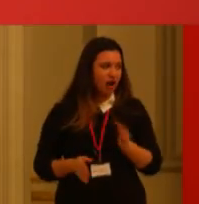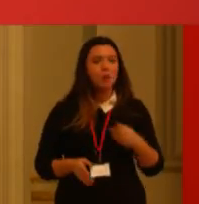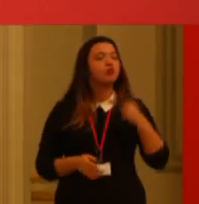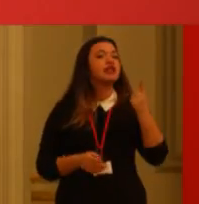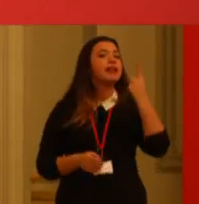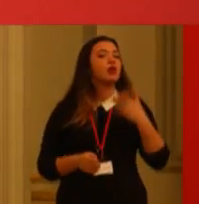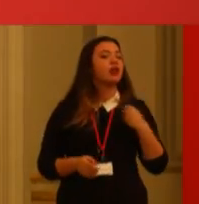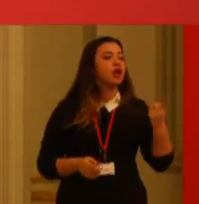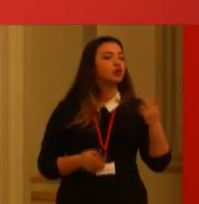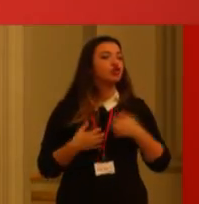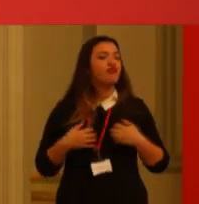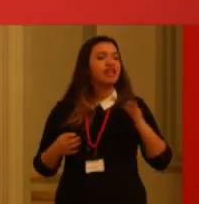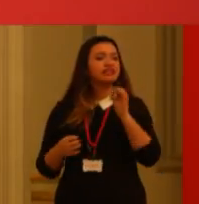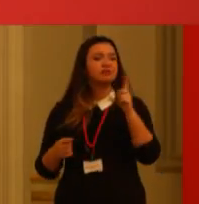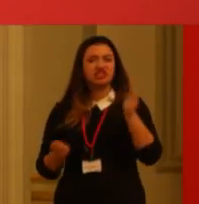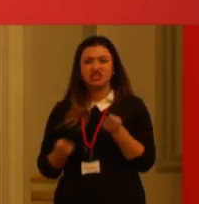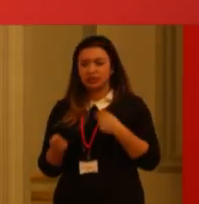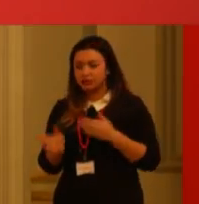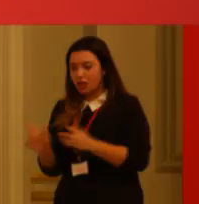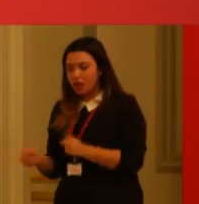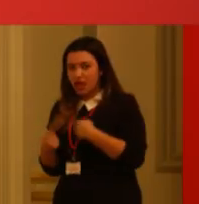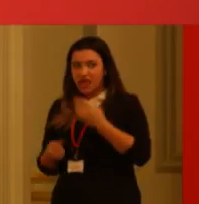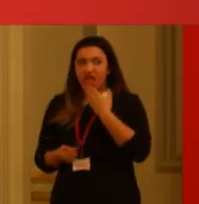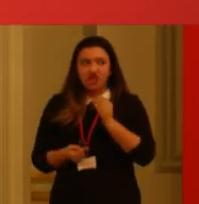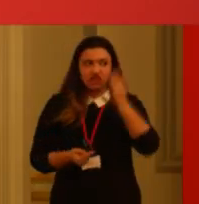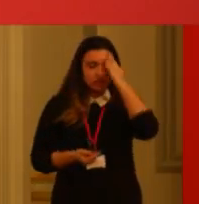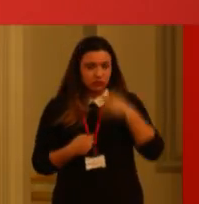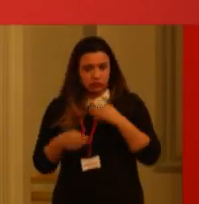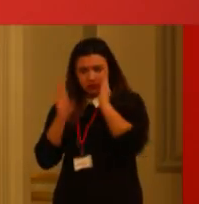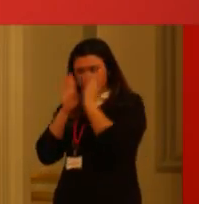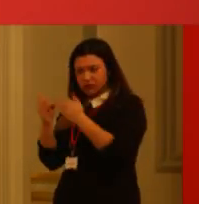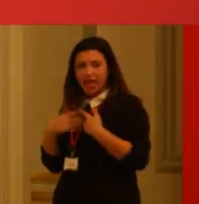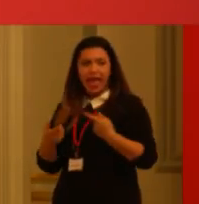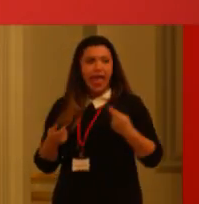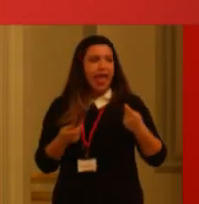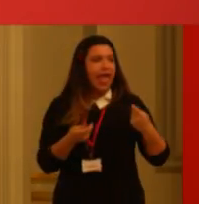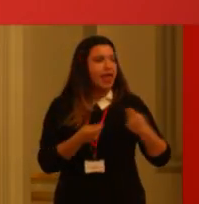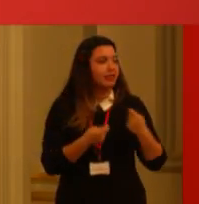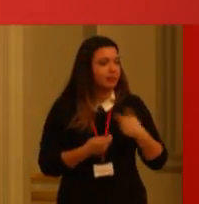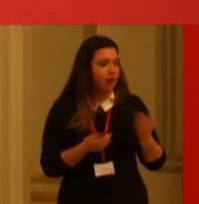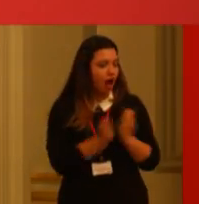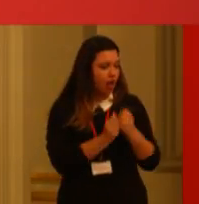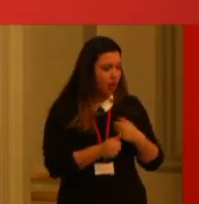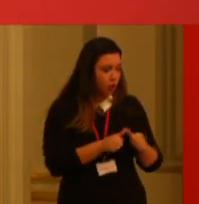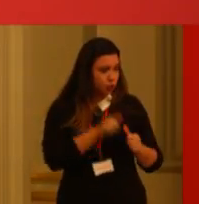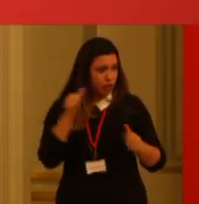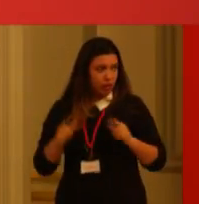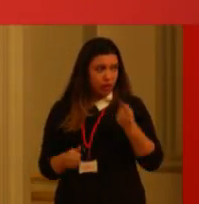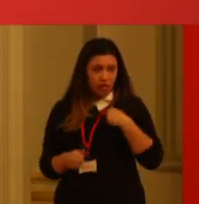a part of the system. You work in an unsafe environment. You